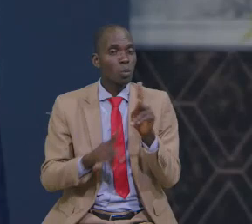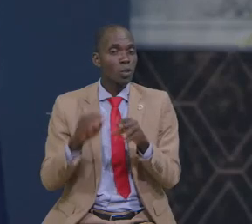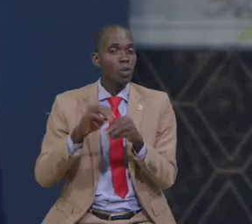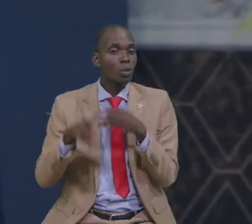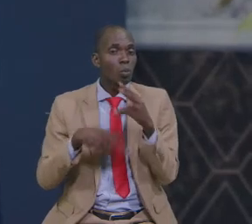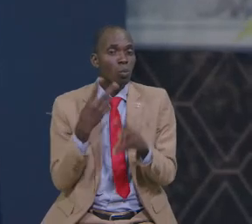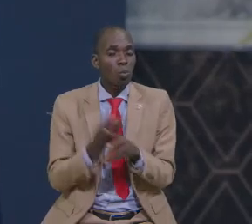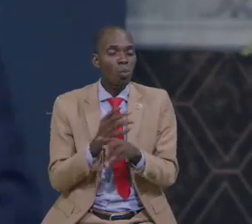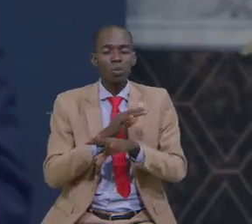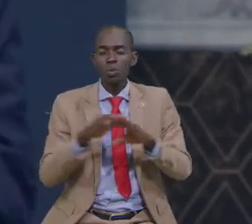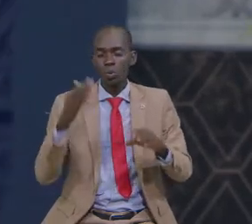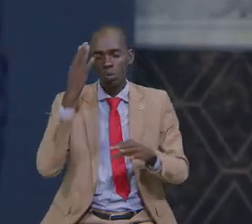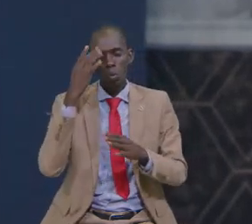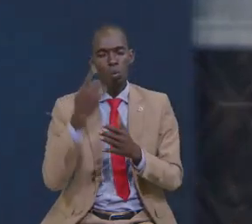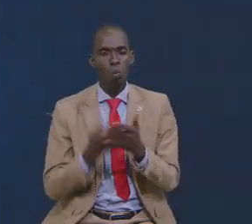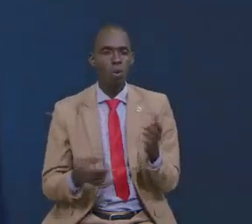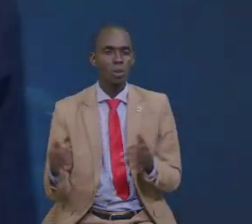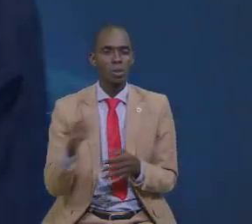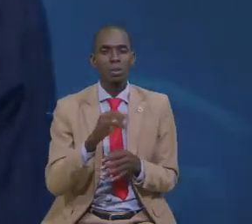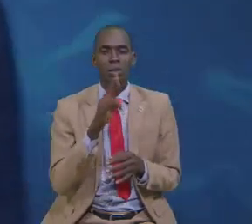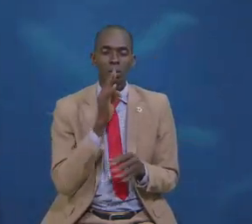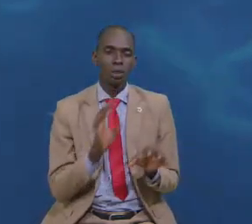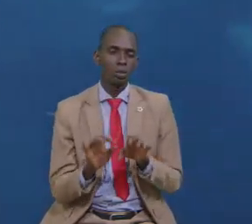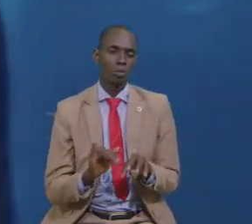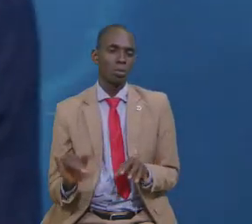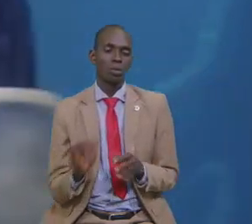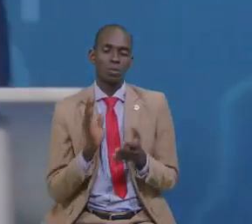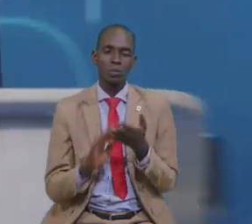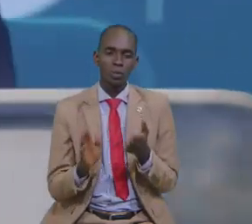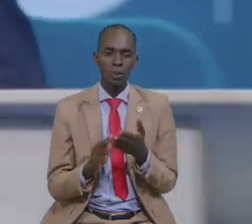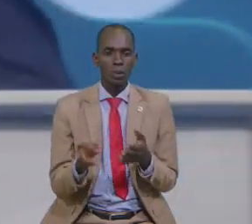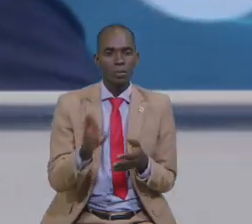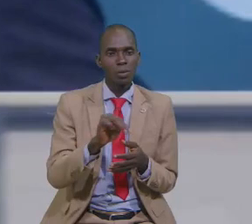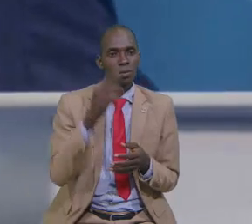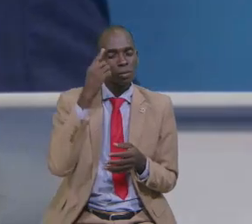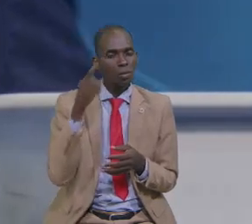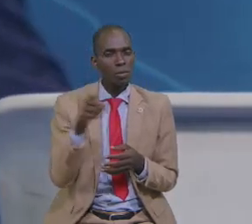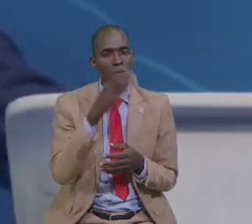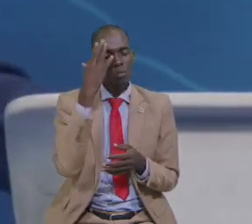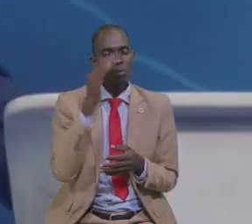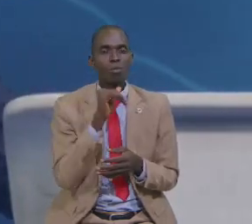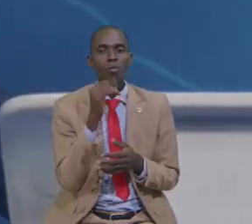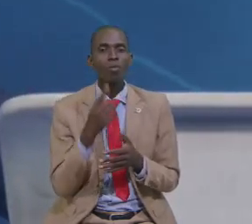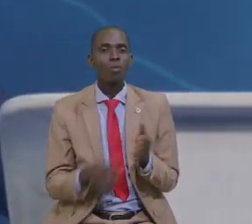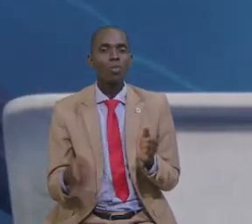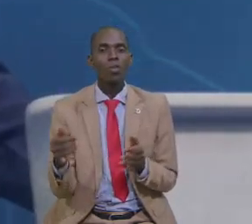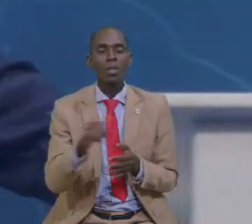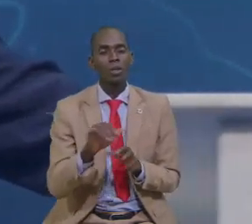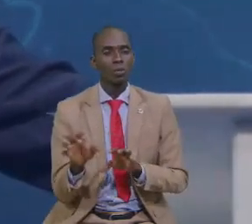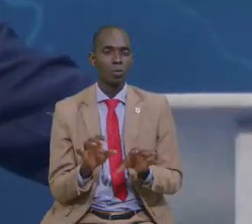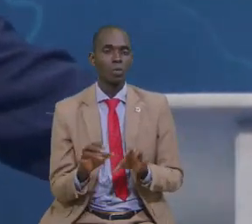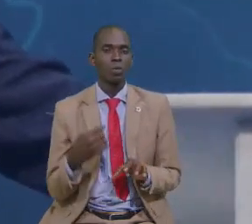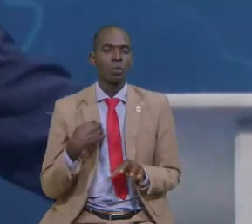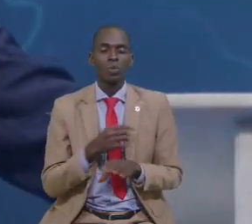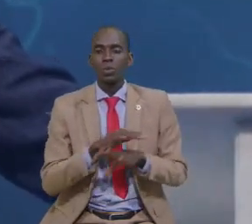are doing forgiven for the no not what they do we deal we didn't think of the